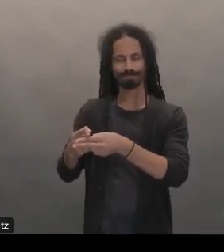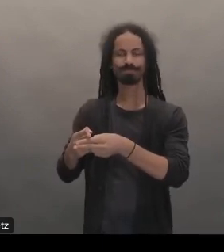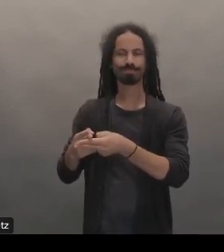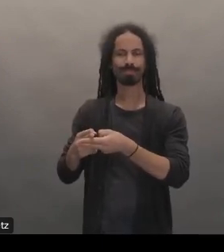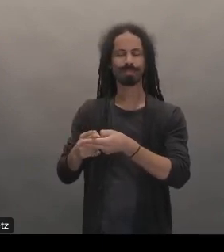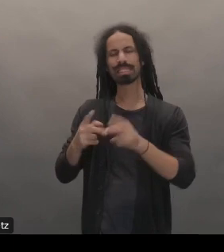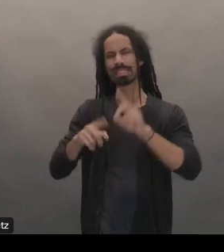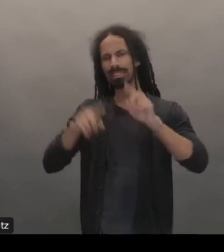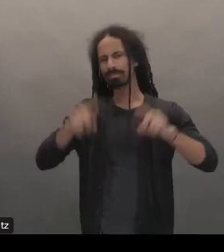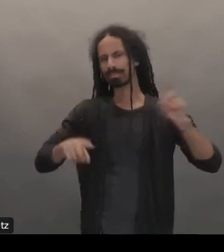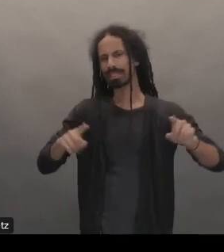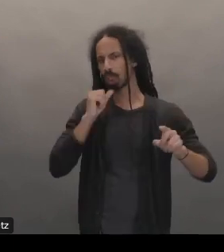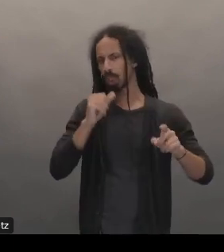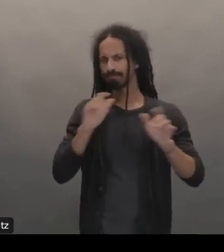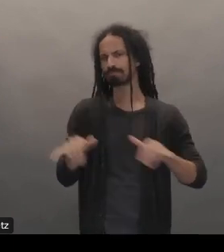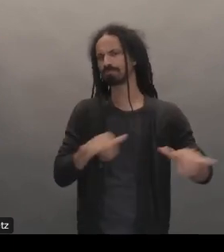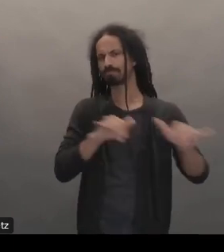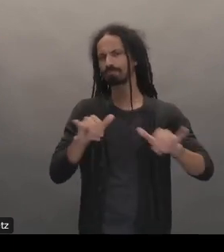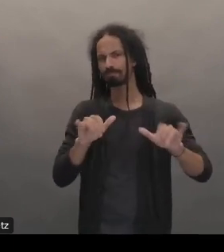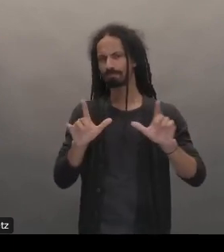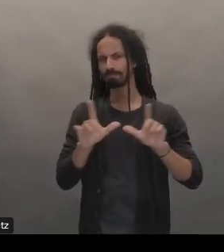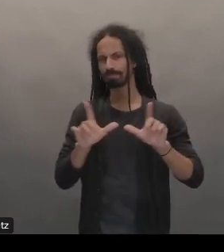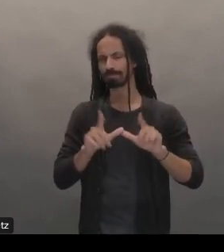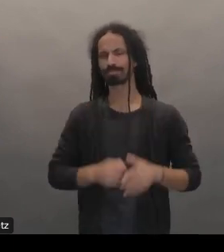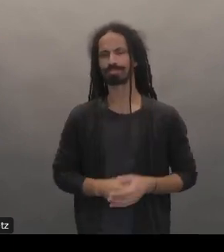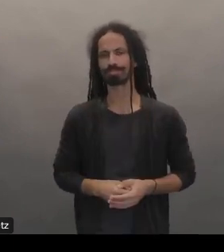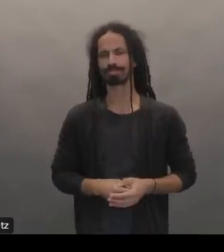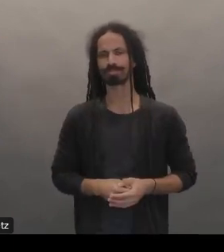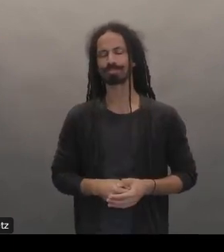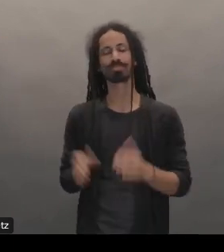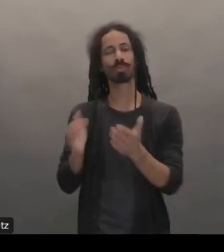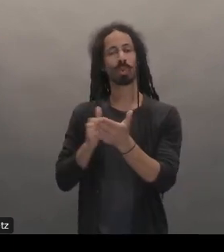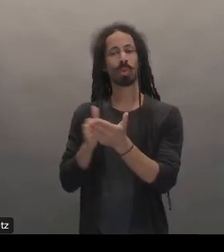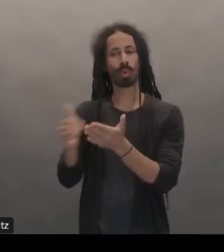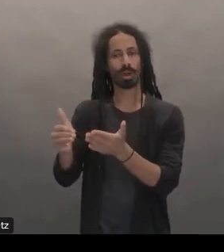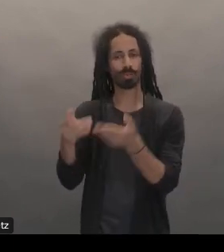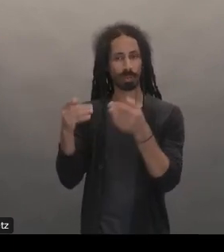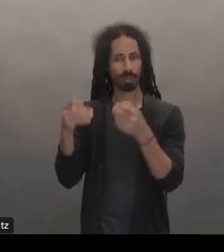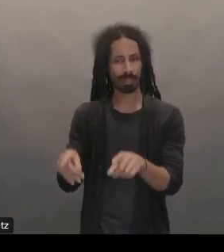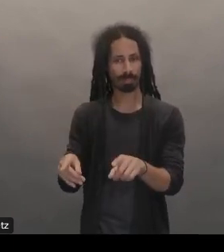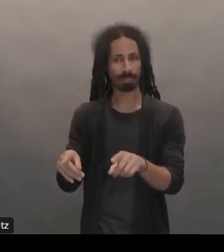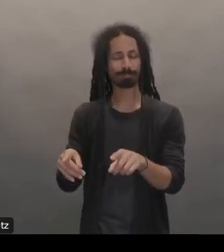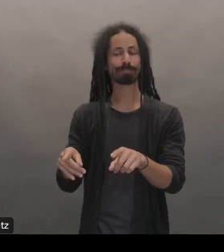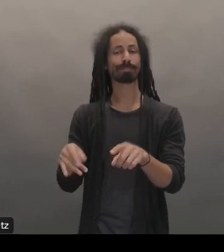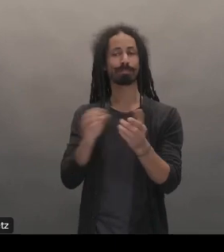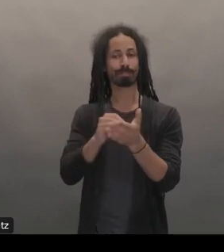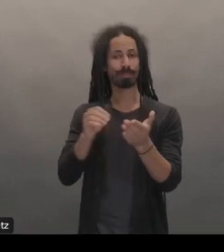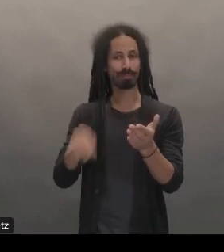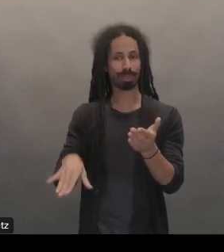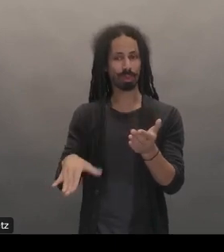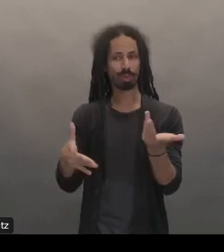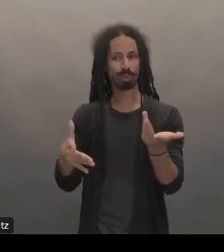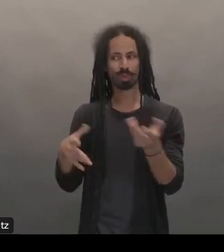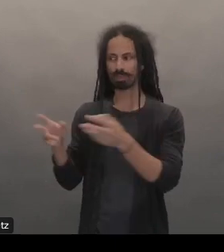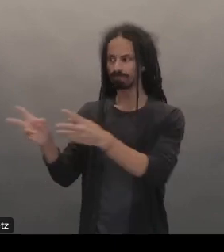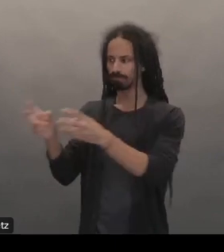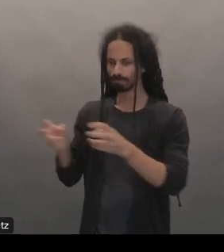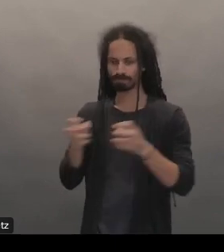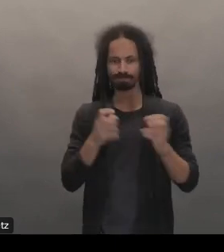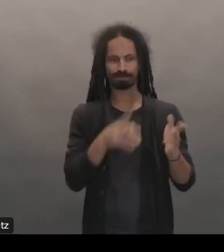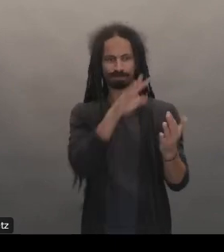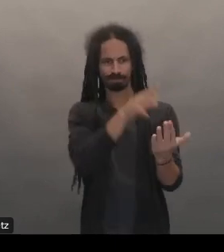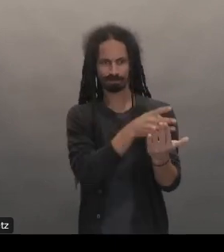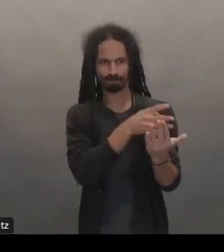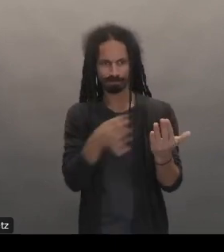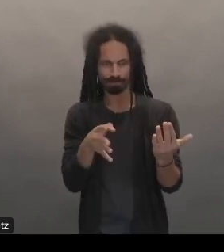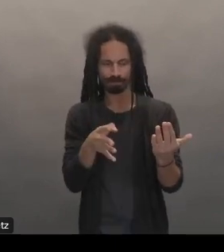licenses. So often what can happen here is that students will use a table, right? They'll use a